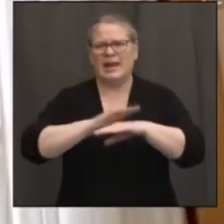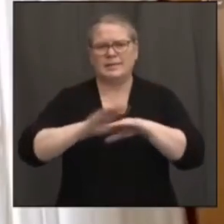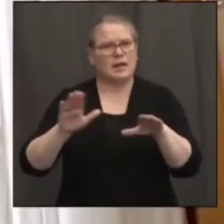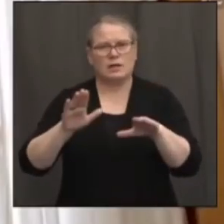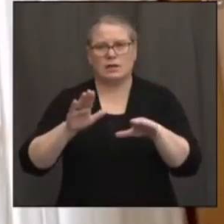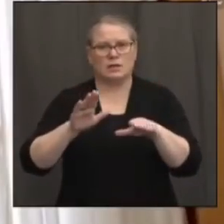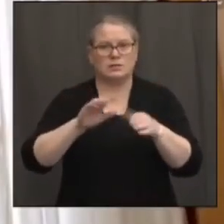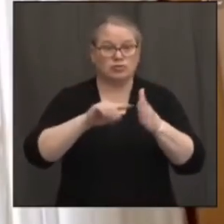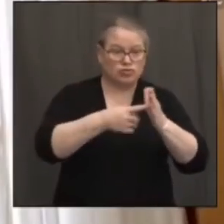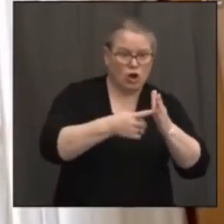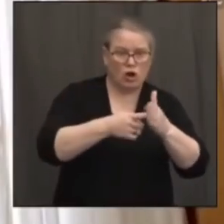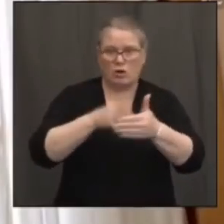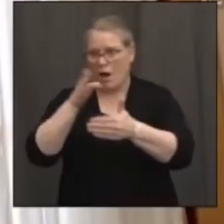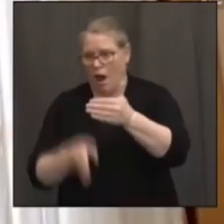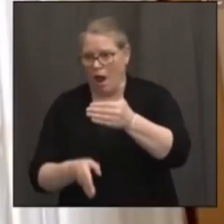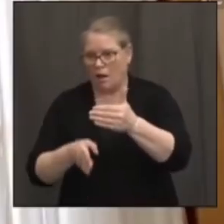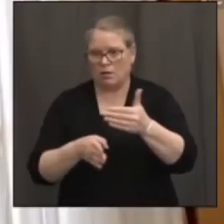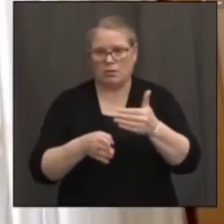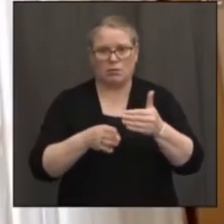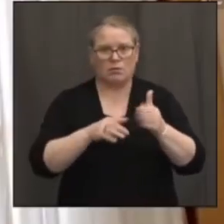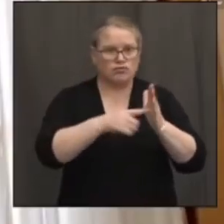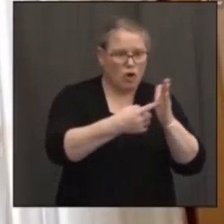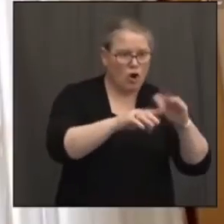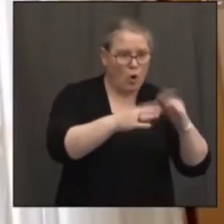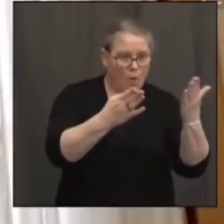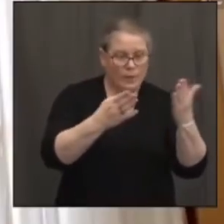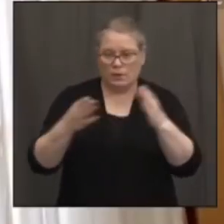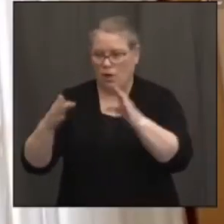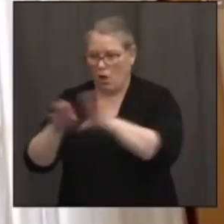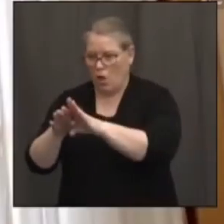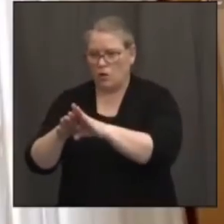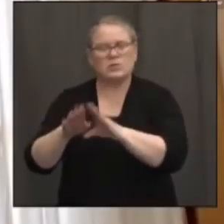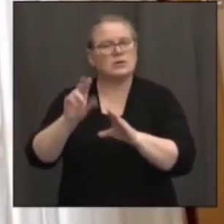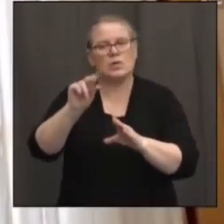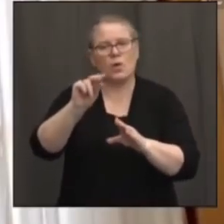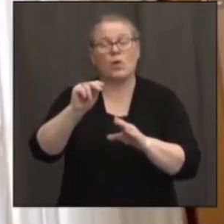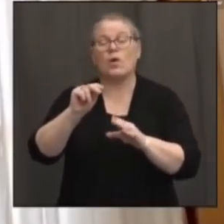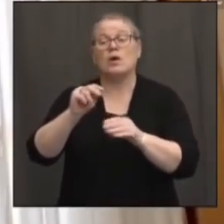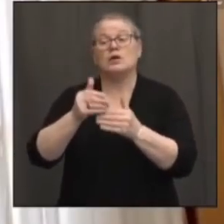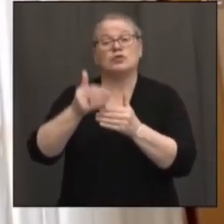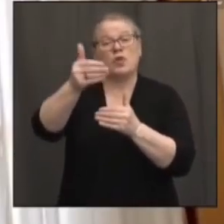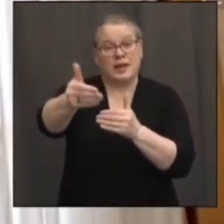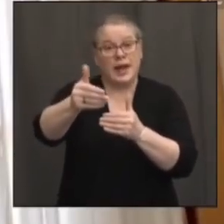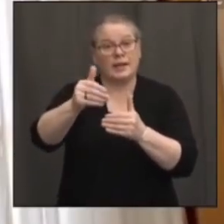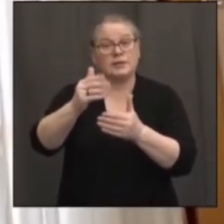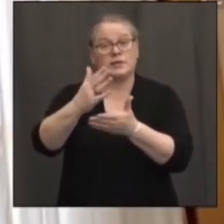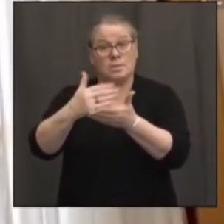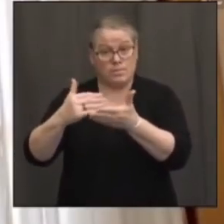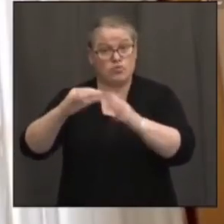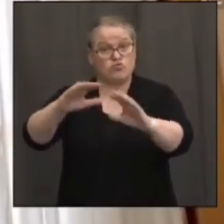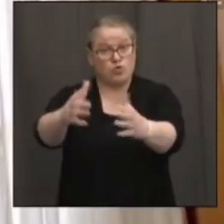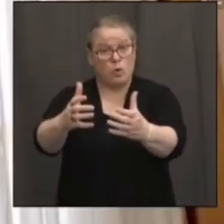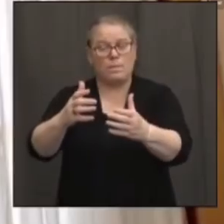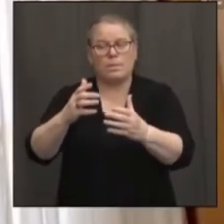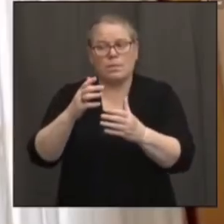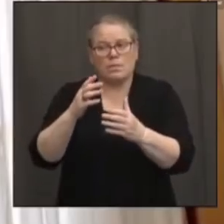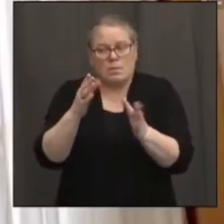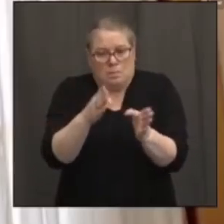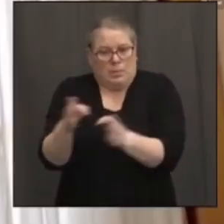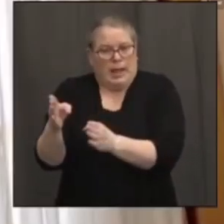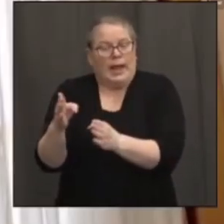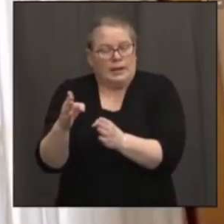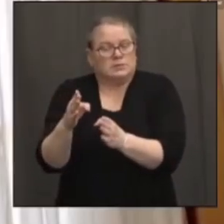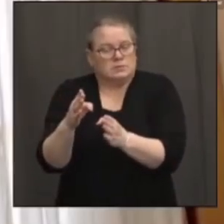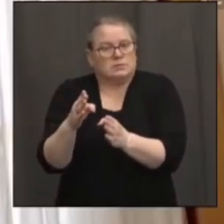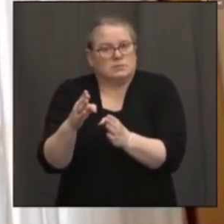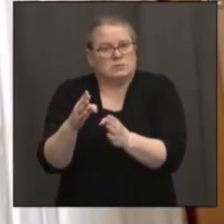next phase at the point in time that we start to see slack in the scheduling. So for example, this past weekend, if you were 65 this past weekend, you could